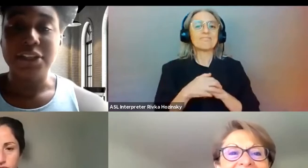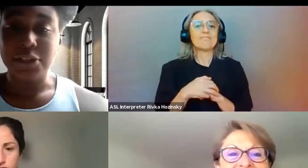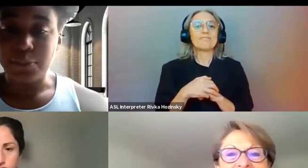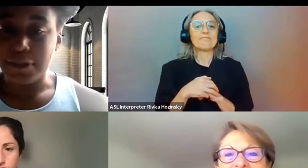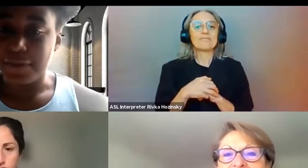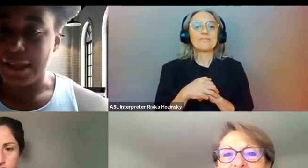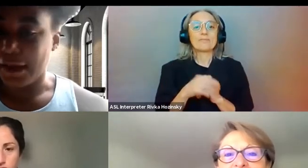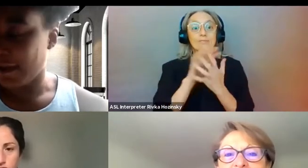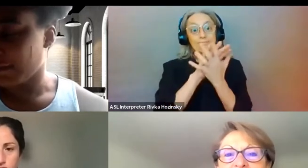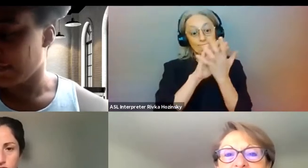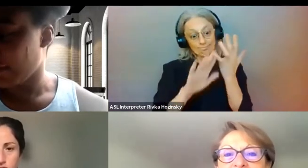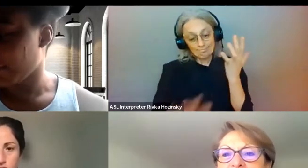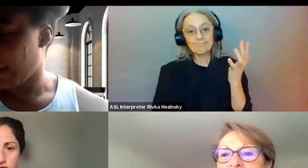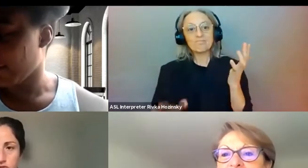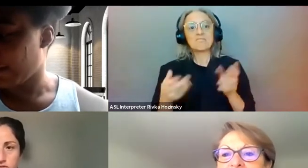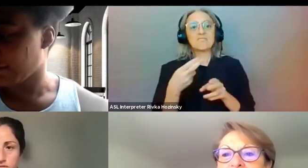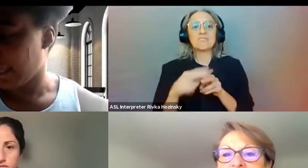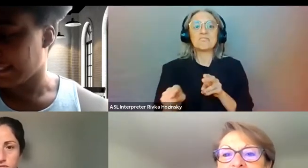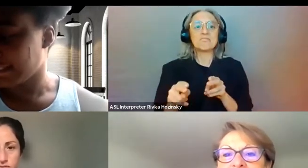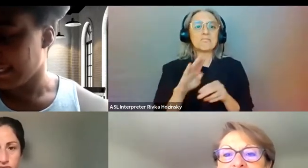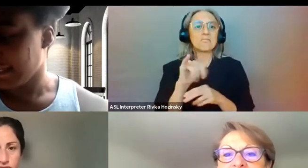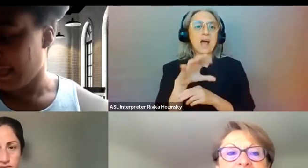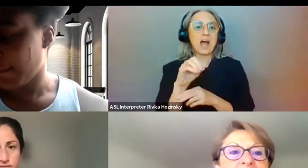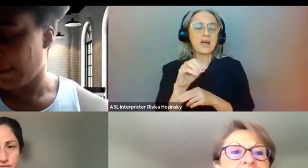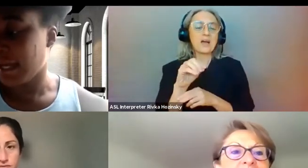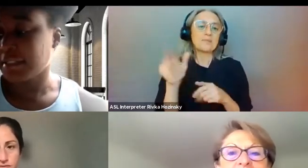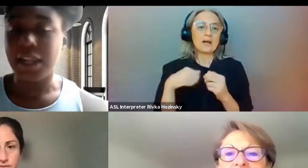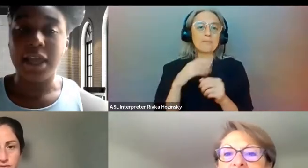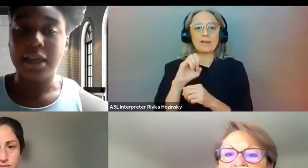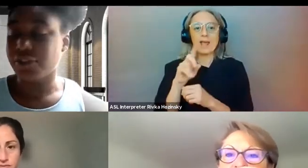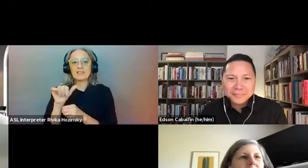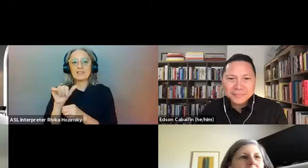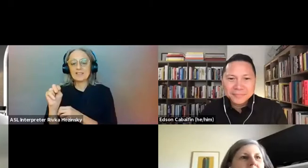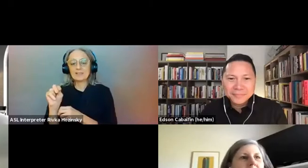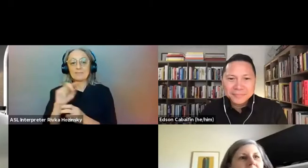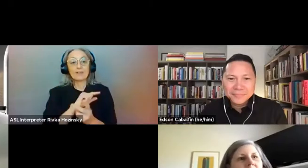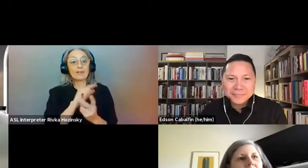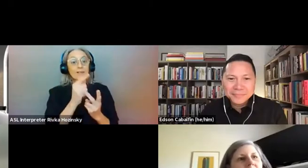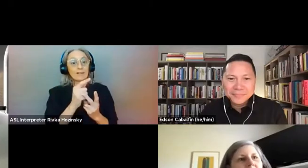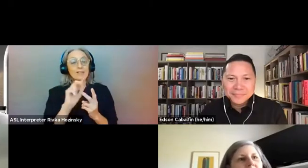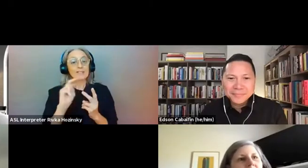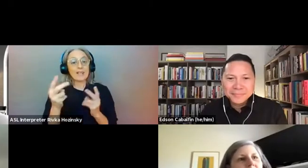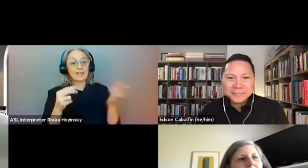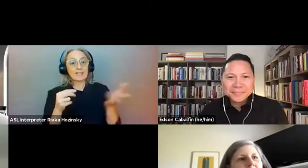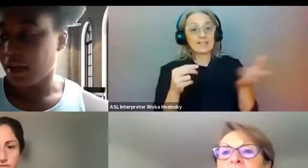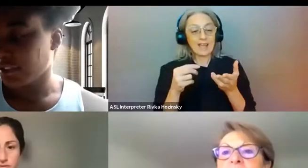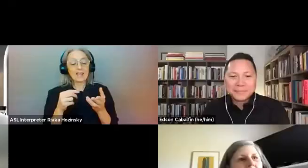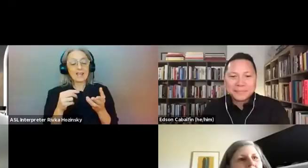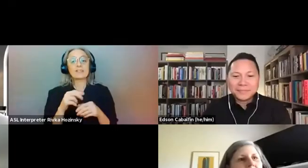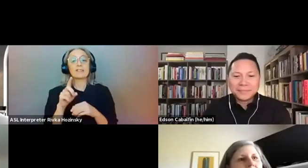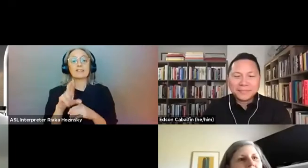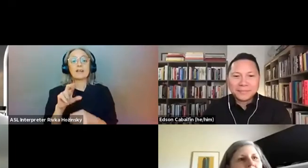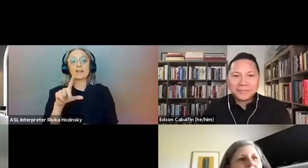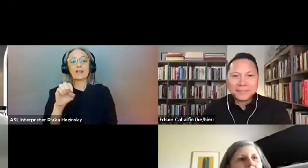So that's just a little brief, bio about Edson. I'm next going to introduce our second guest, which is